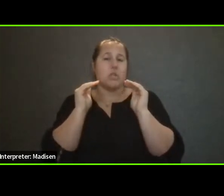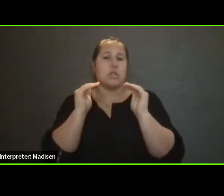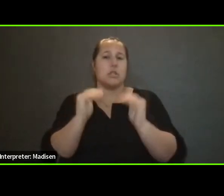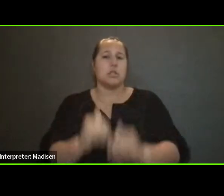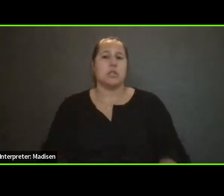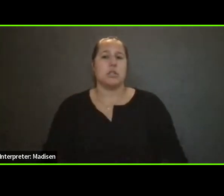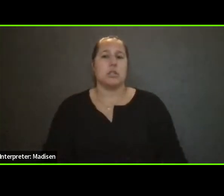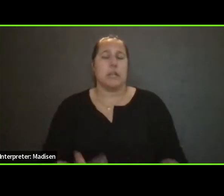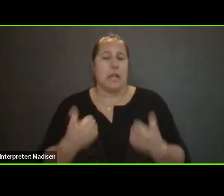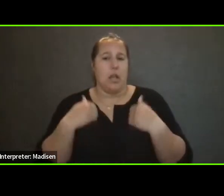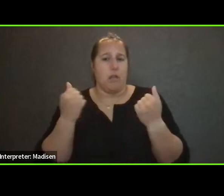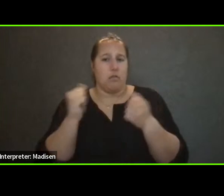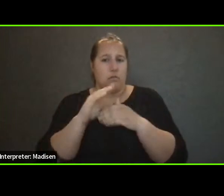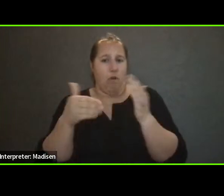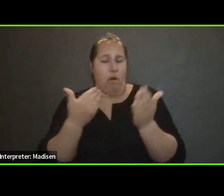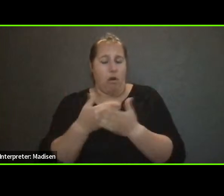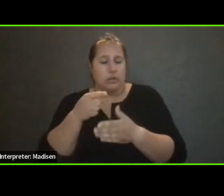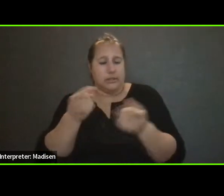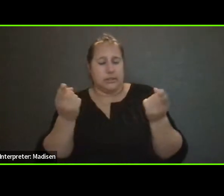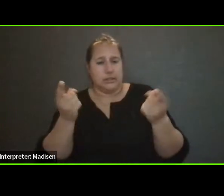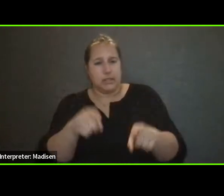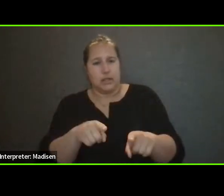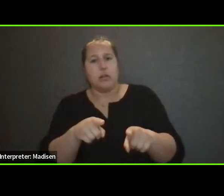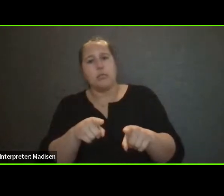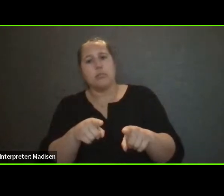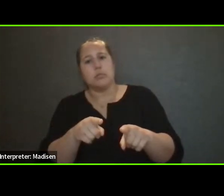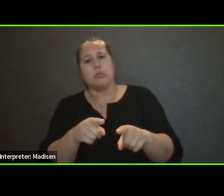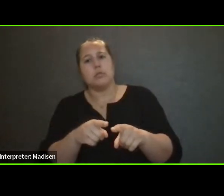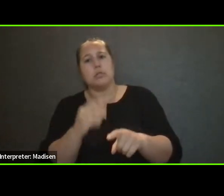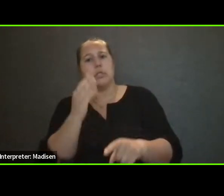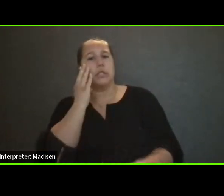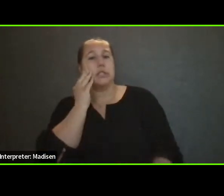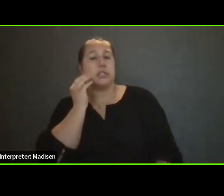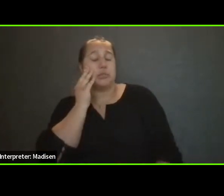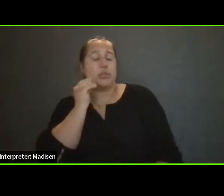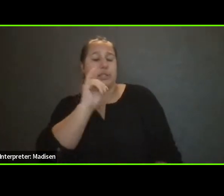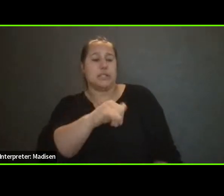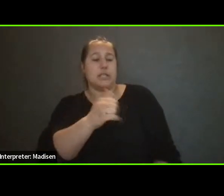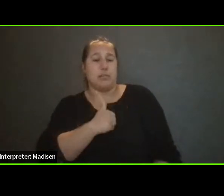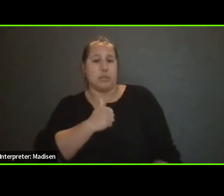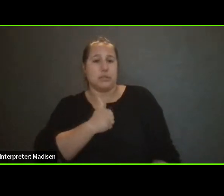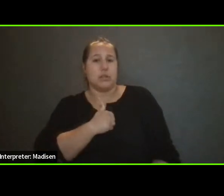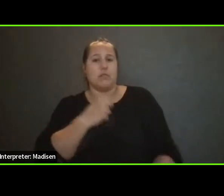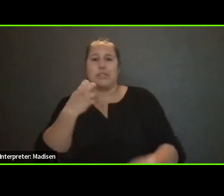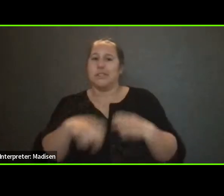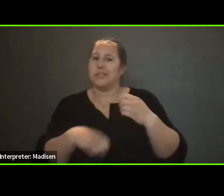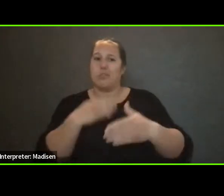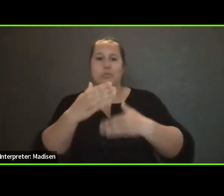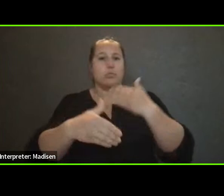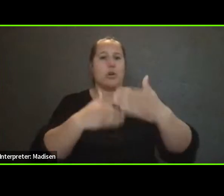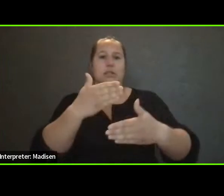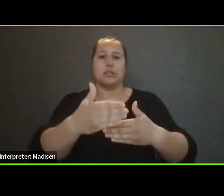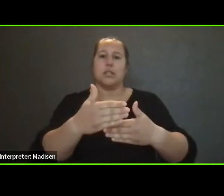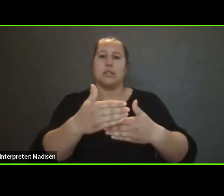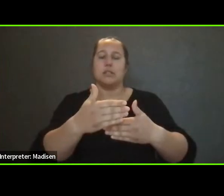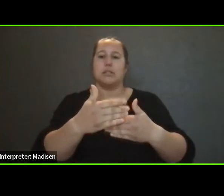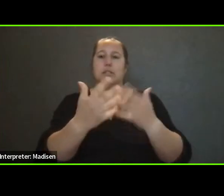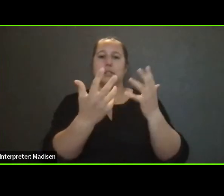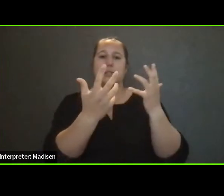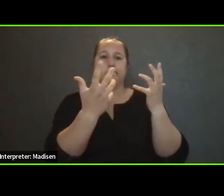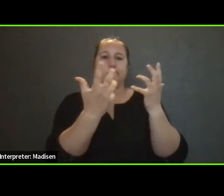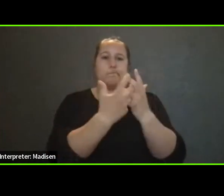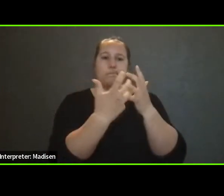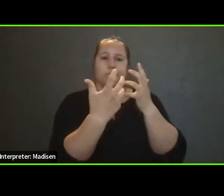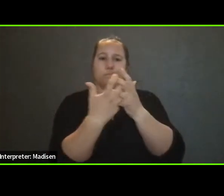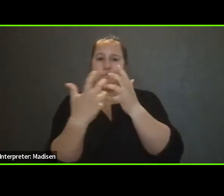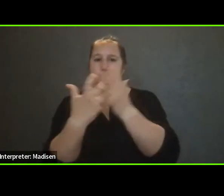happen. Having experience doing map making myself, it's a tough process to accommodate all the different